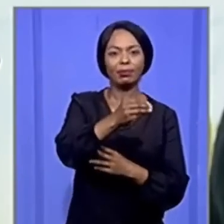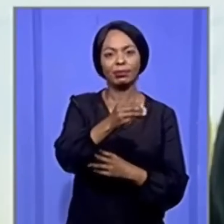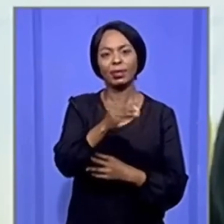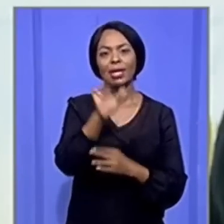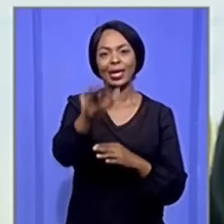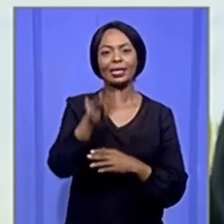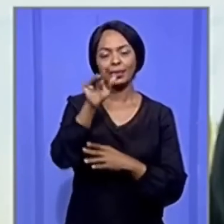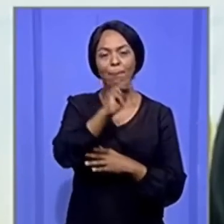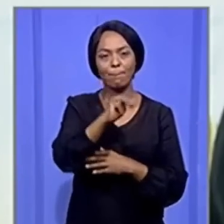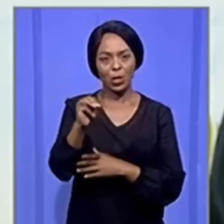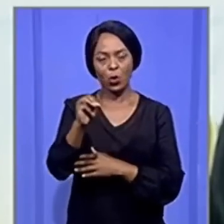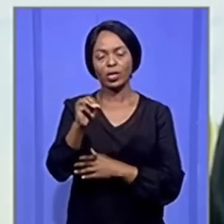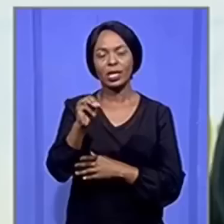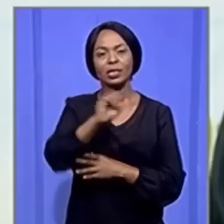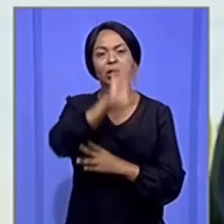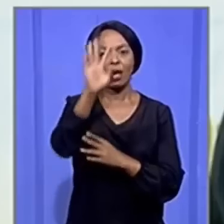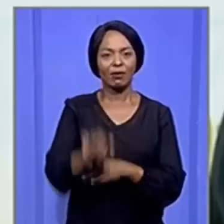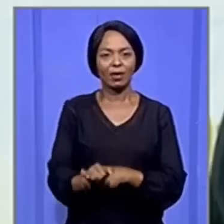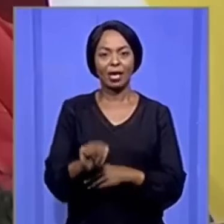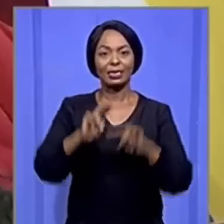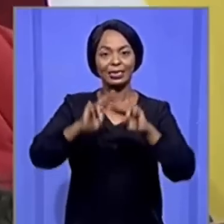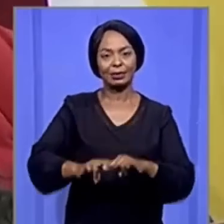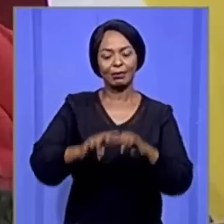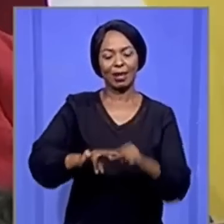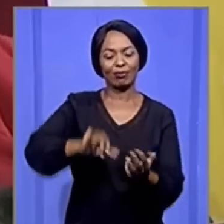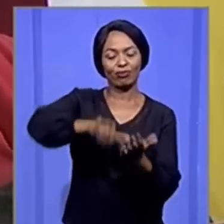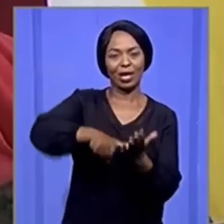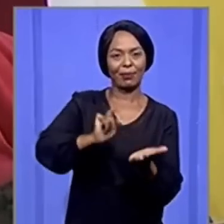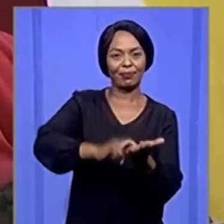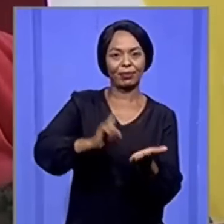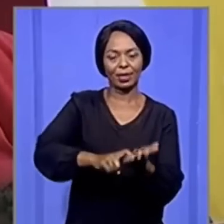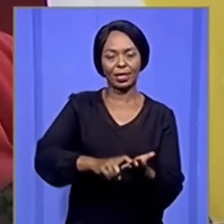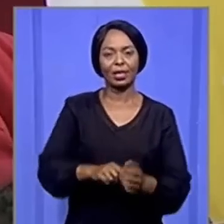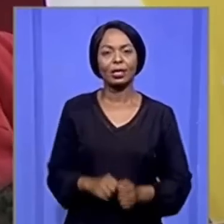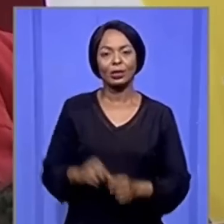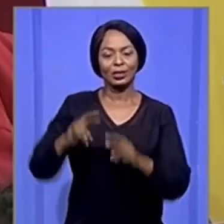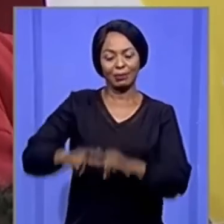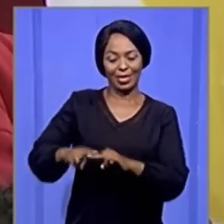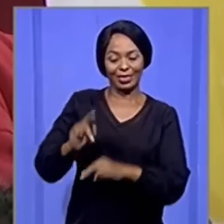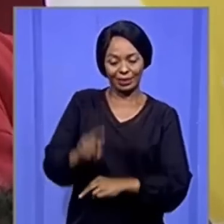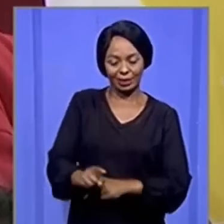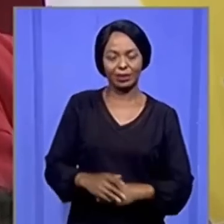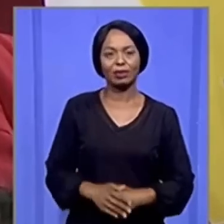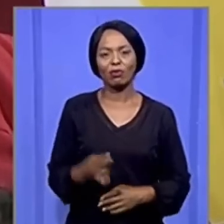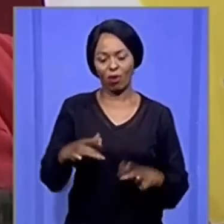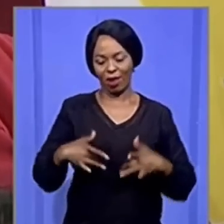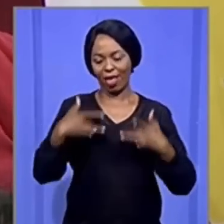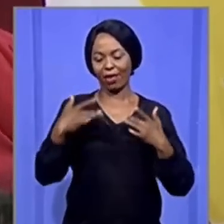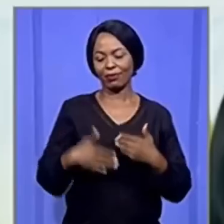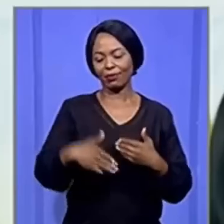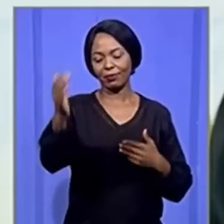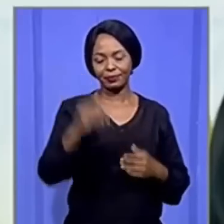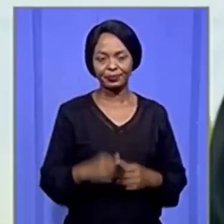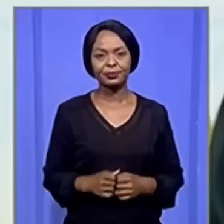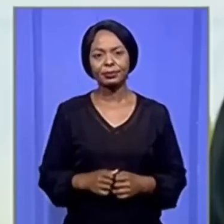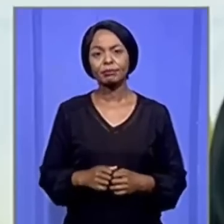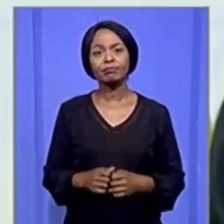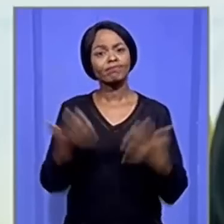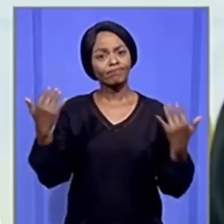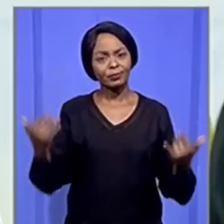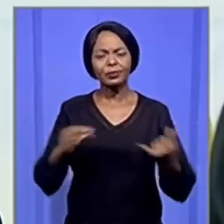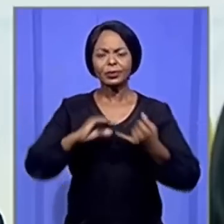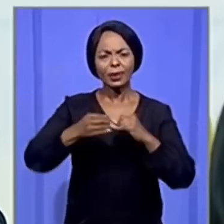Africans who are really rely on these grants to make ends meet. In this regard, we have done as much as